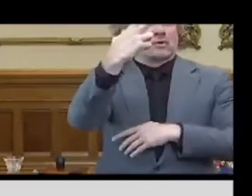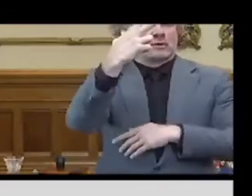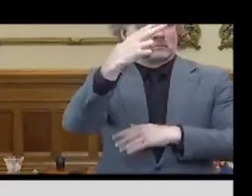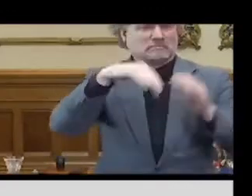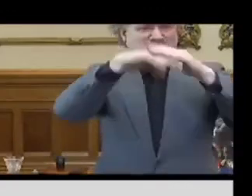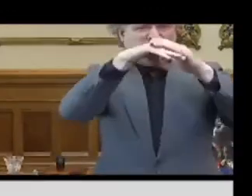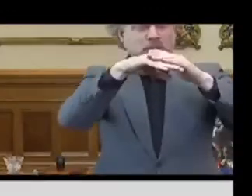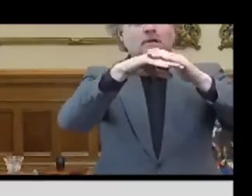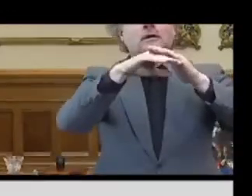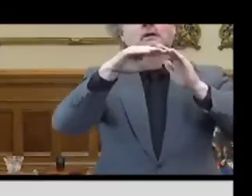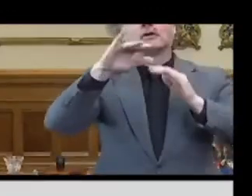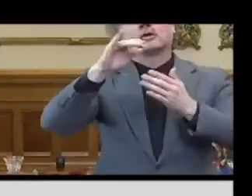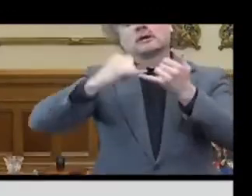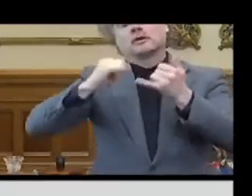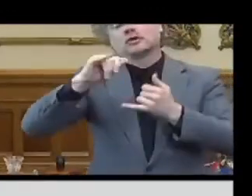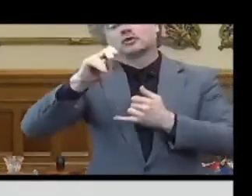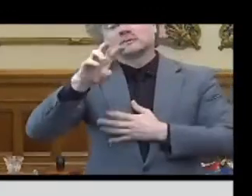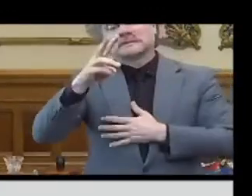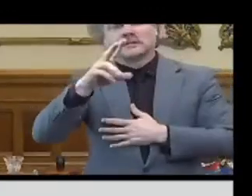ending June 6, we saw